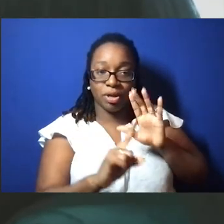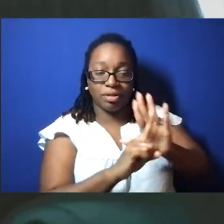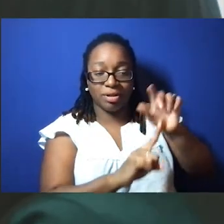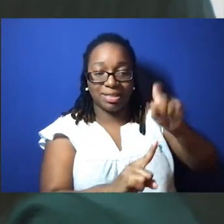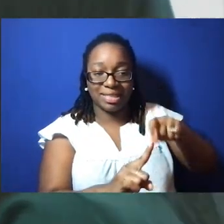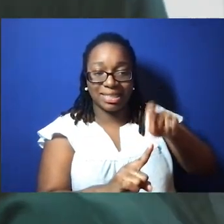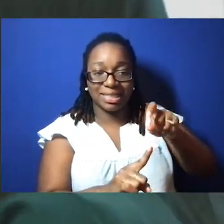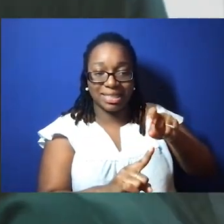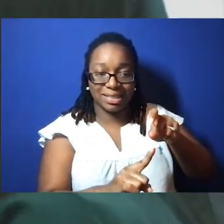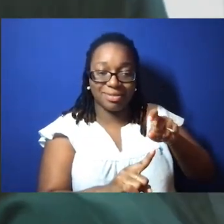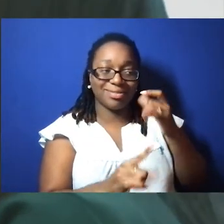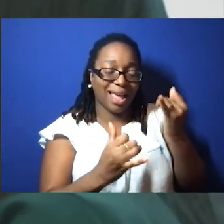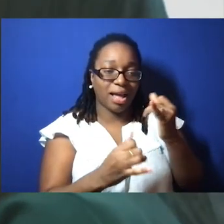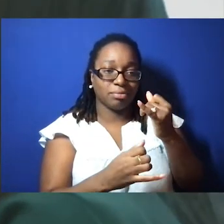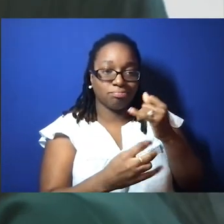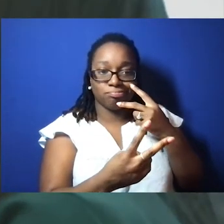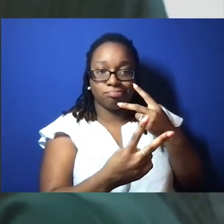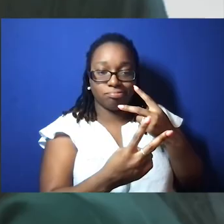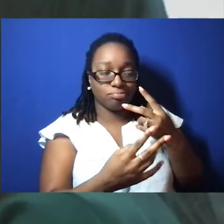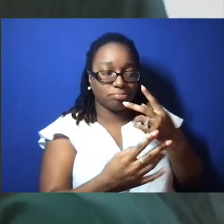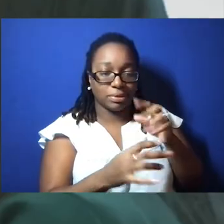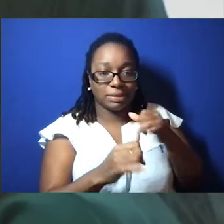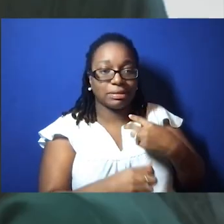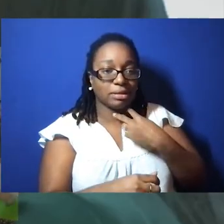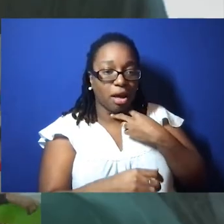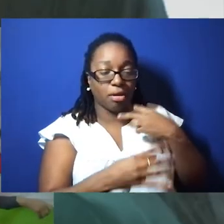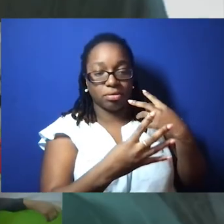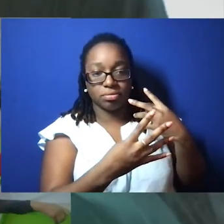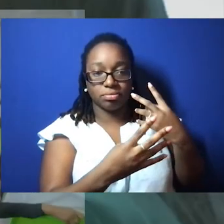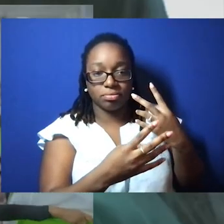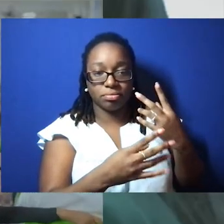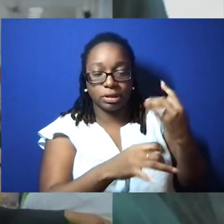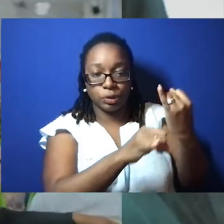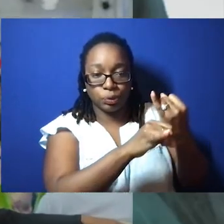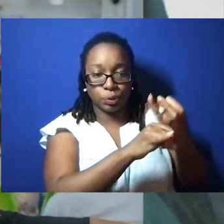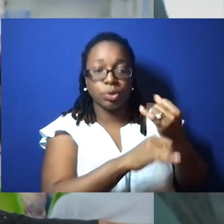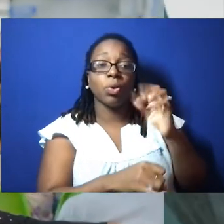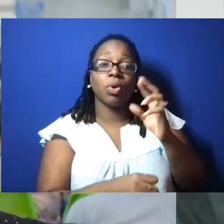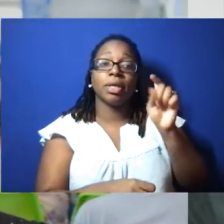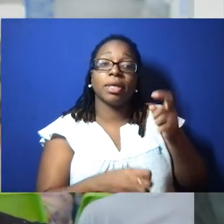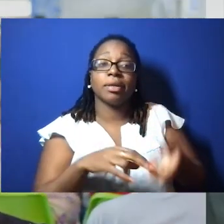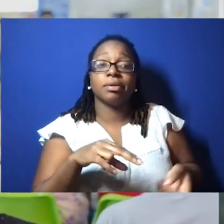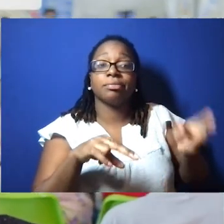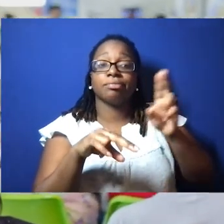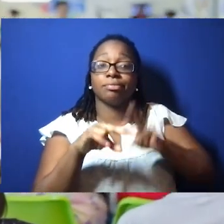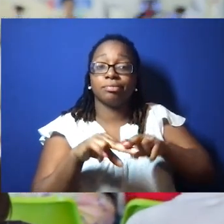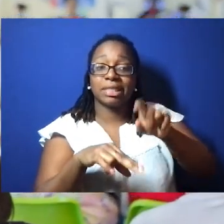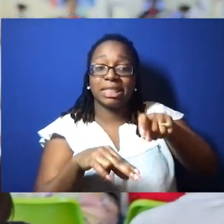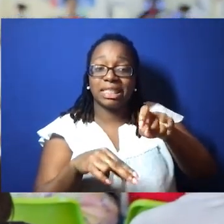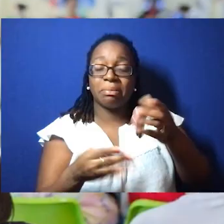to communicate their need, is in an institution, or who may have additional needs, may